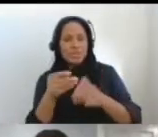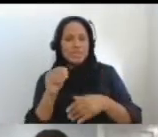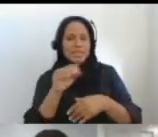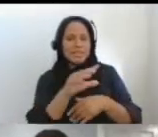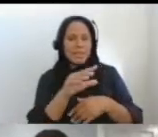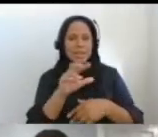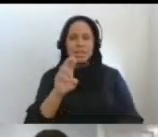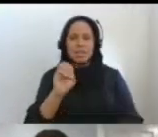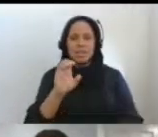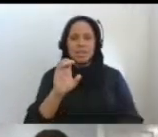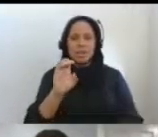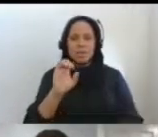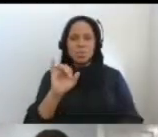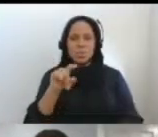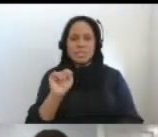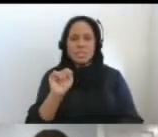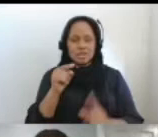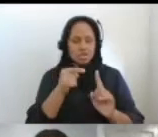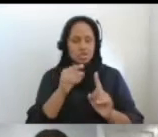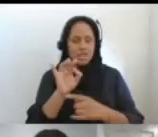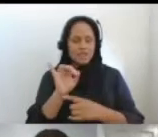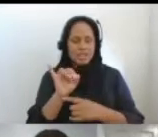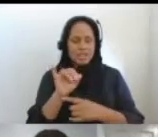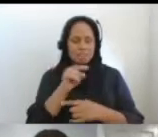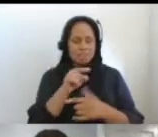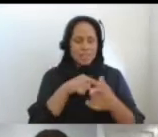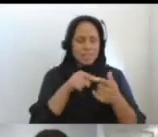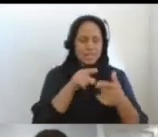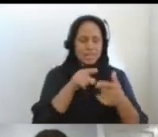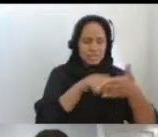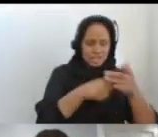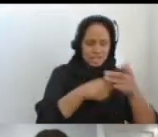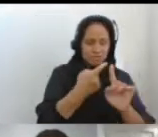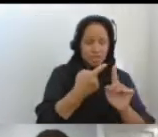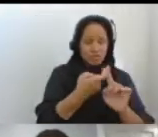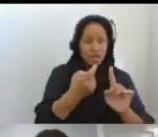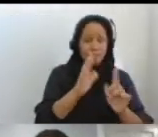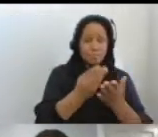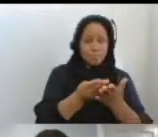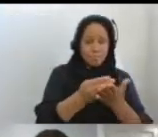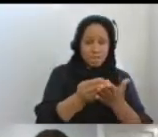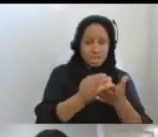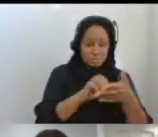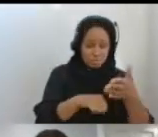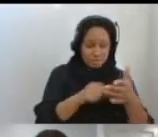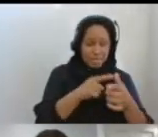the FI then expenses it from your budget and cuts you your reimbursement check. The FI is also